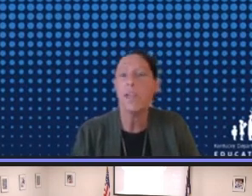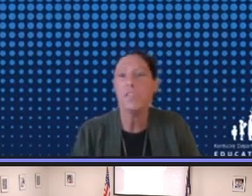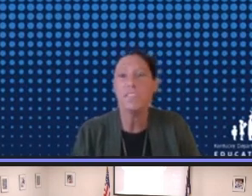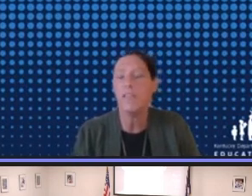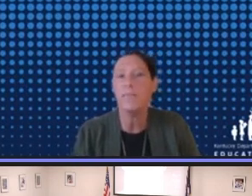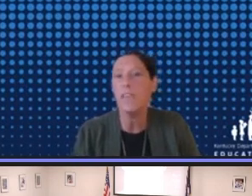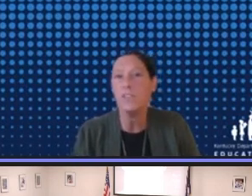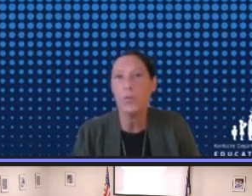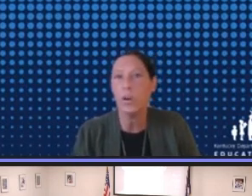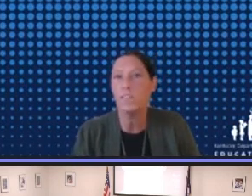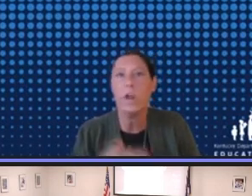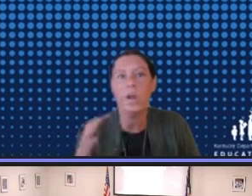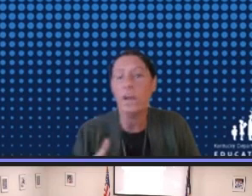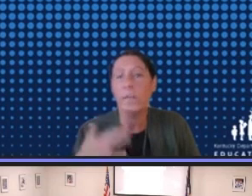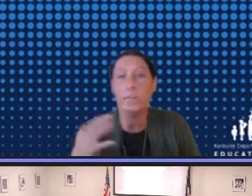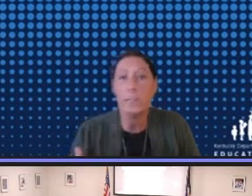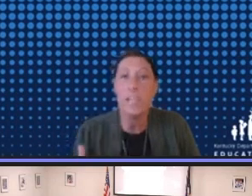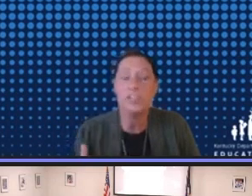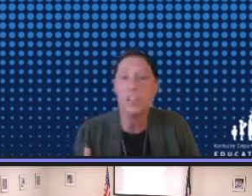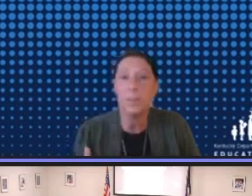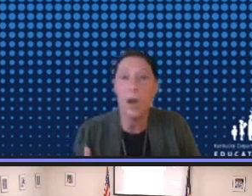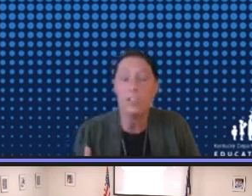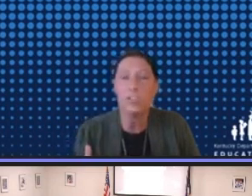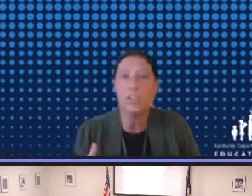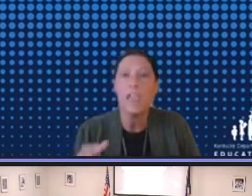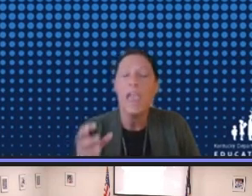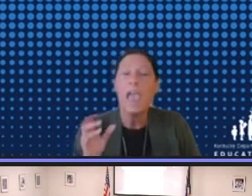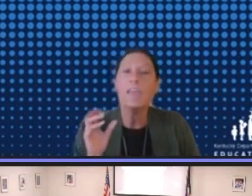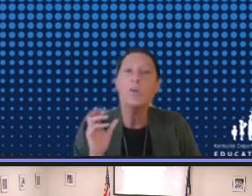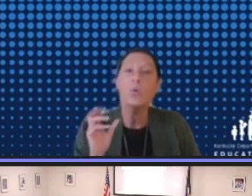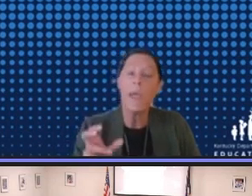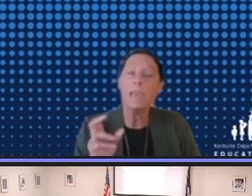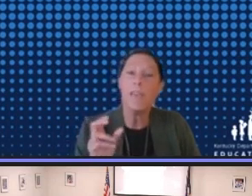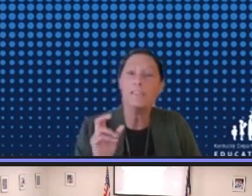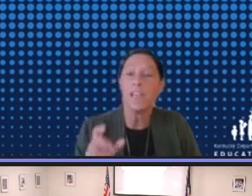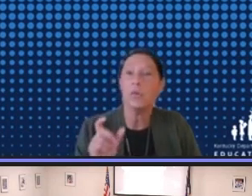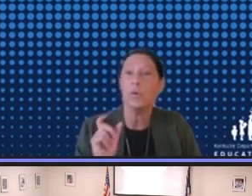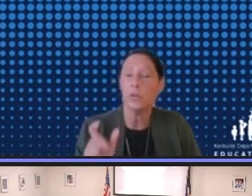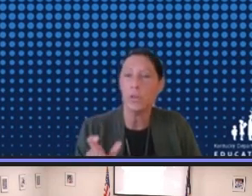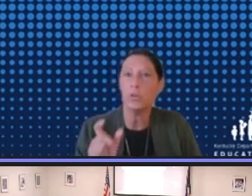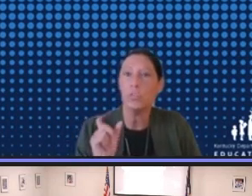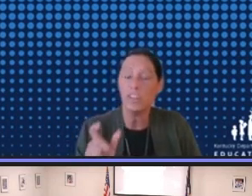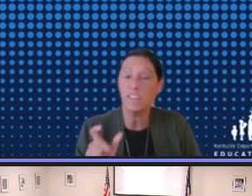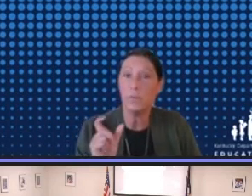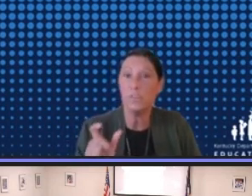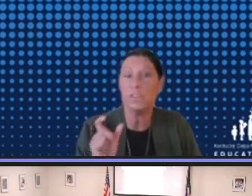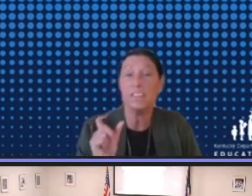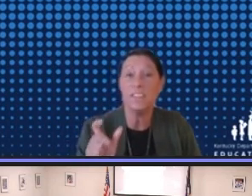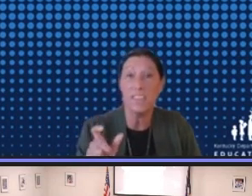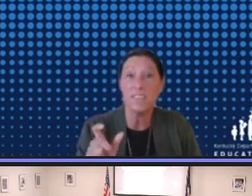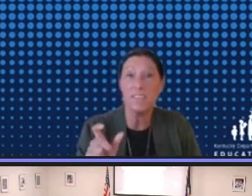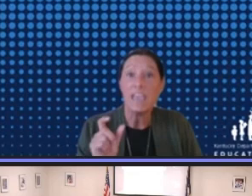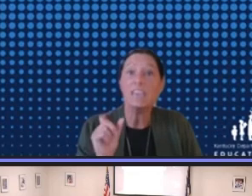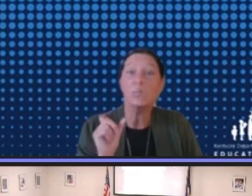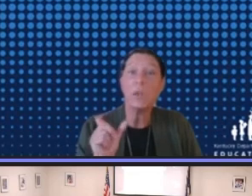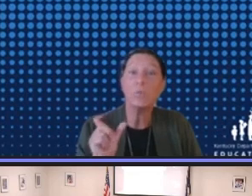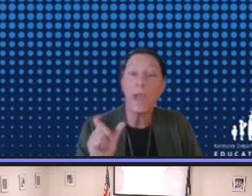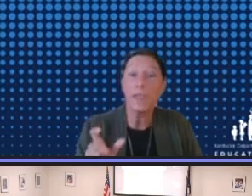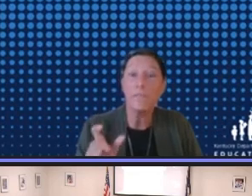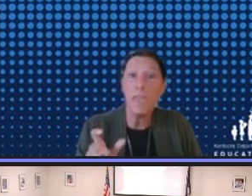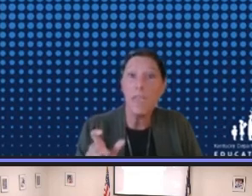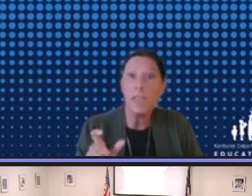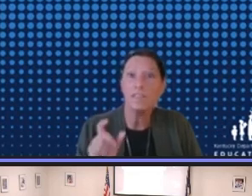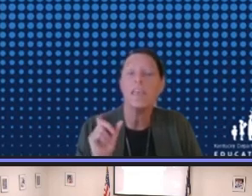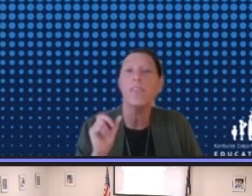then quickly, I'll just say phase 4 is all about implementation and monitoring. And the way that stakeholder inclusion is built into this is